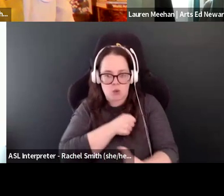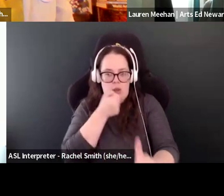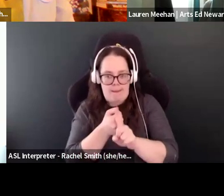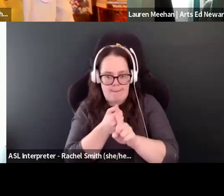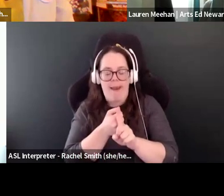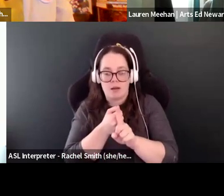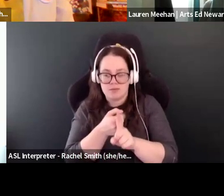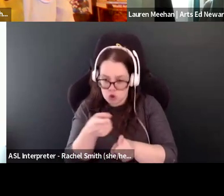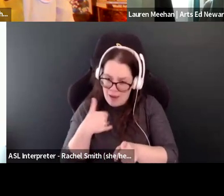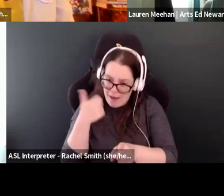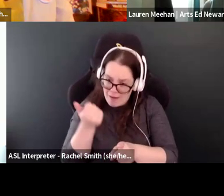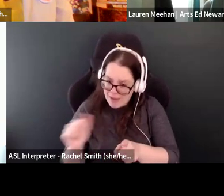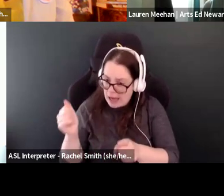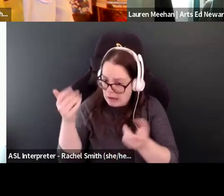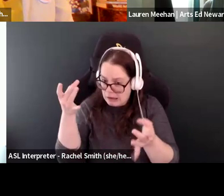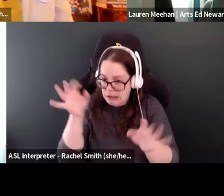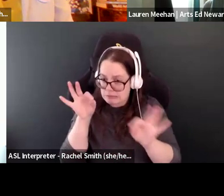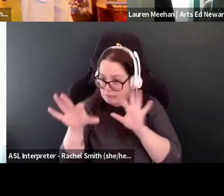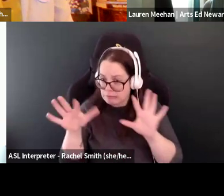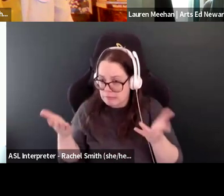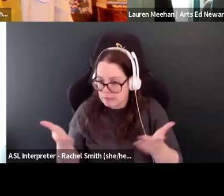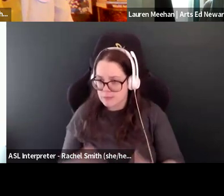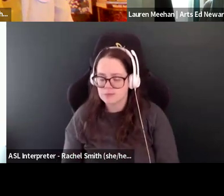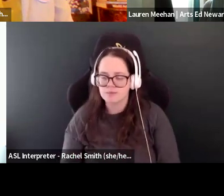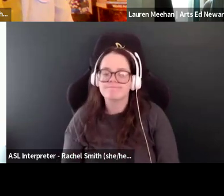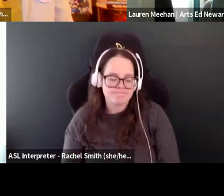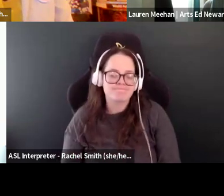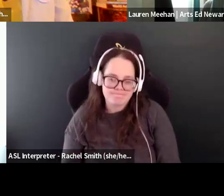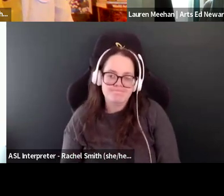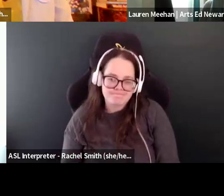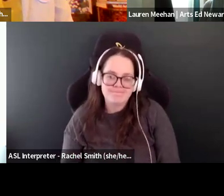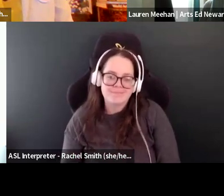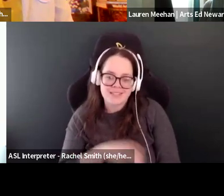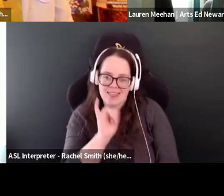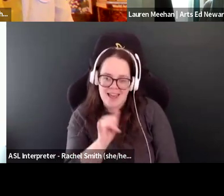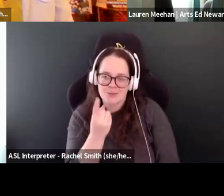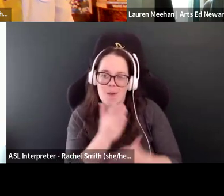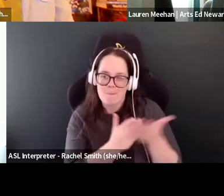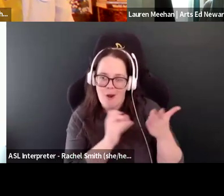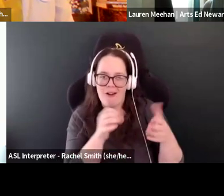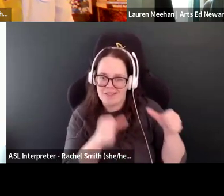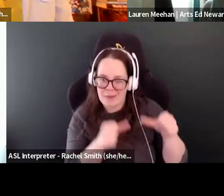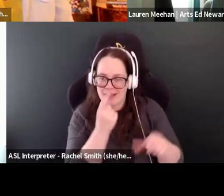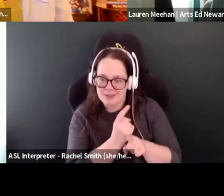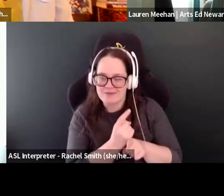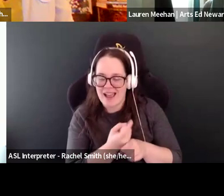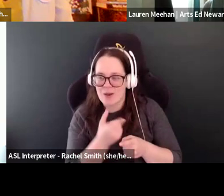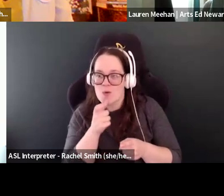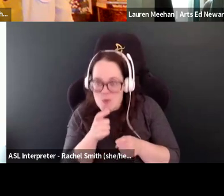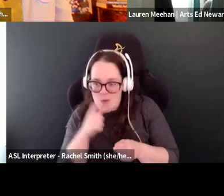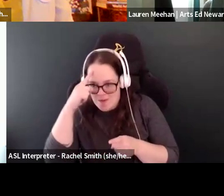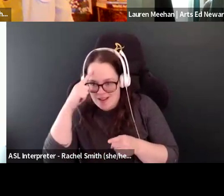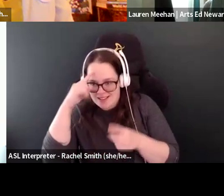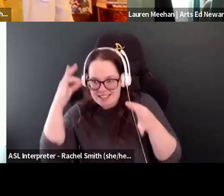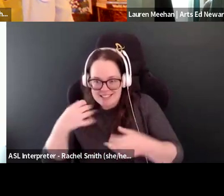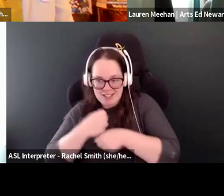on that? Yeah, I mean, that is a piece of the puzzle, you know, identifying who the decision makers are. So for example, if